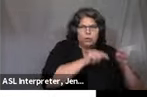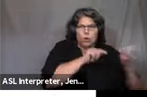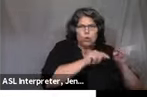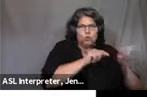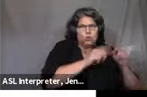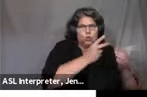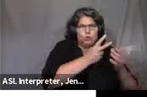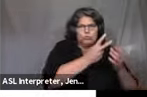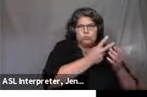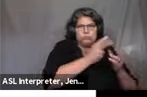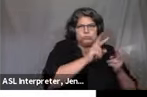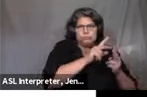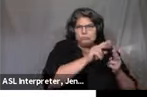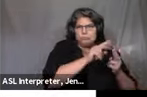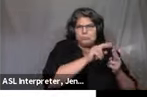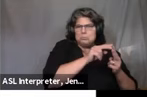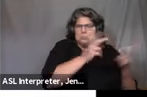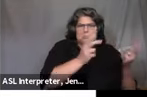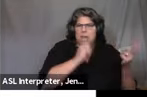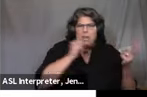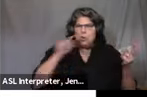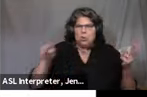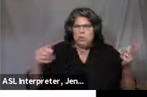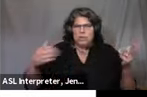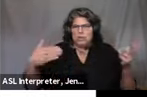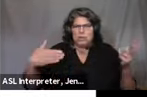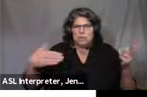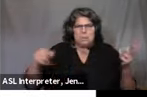I would say I don't think so.